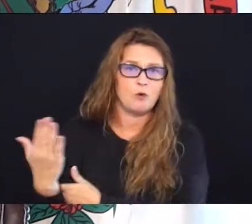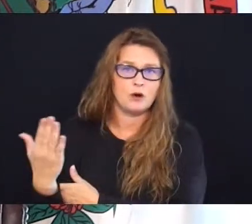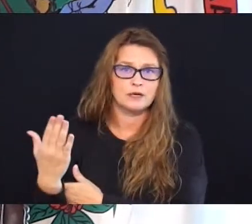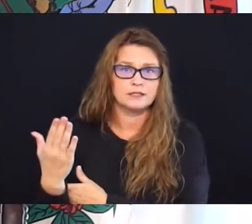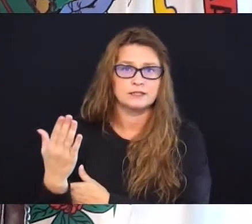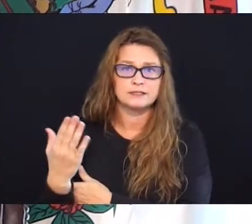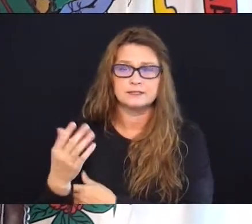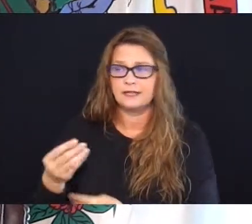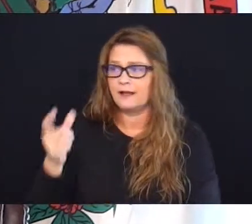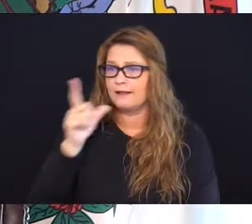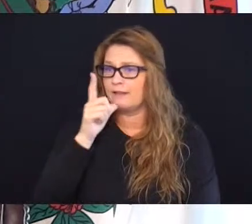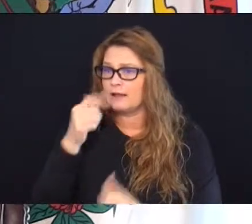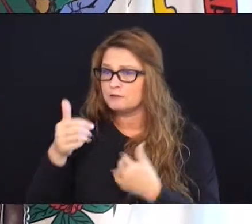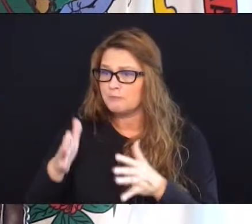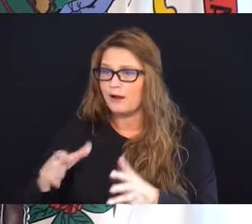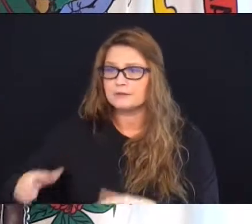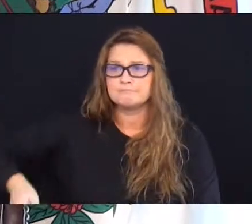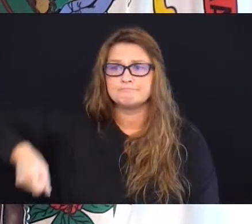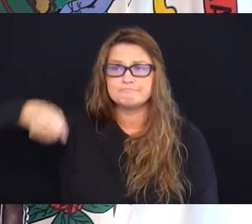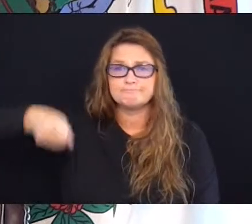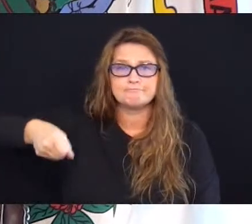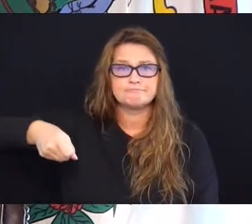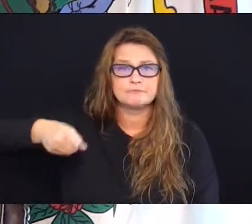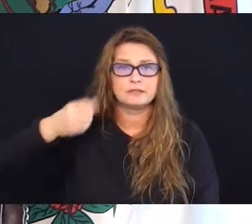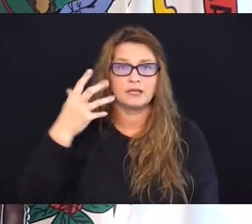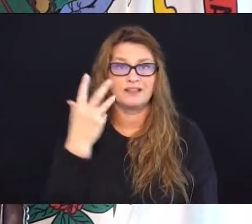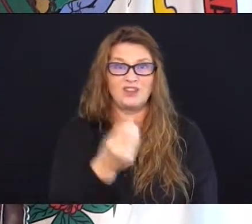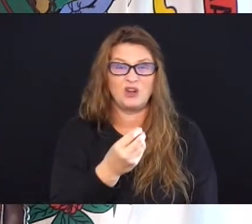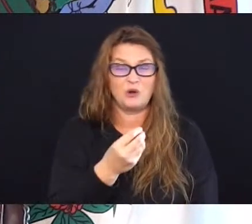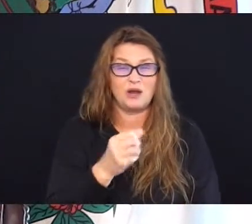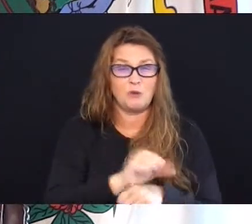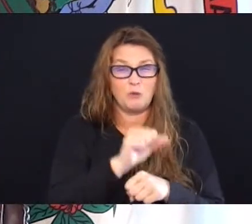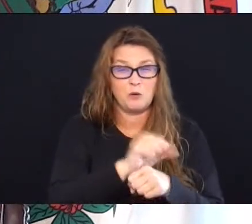dinner buckets and they go get dirty, don't they?